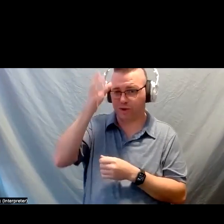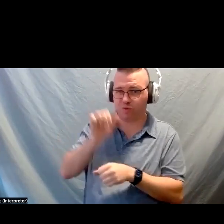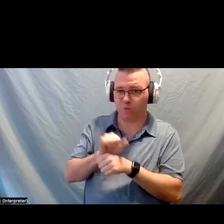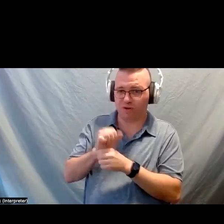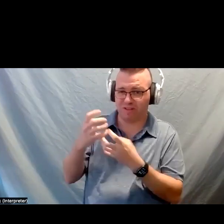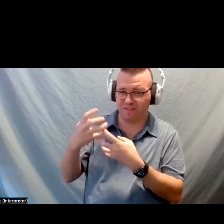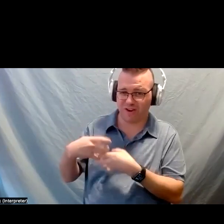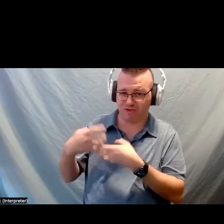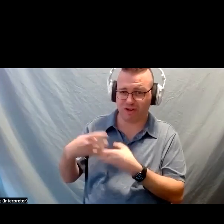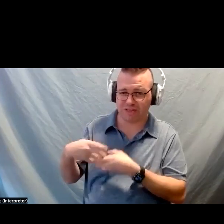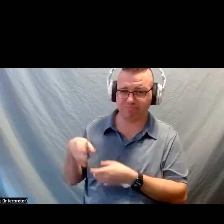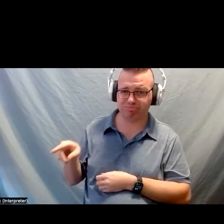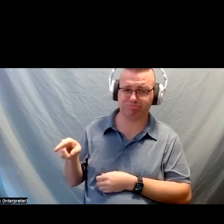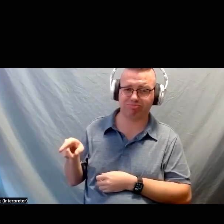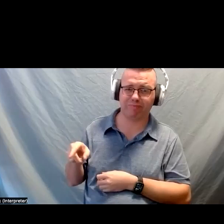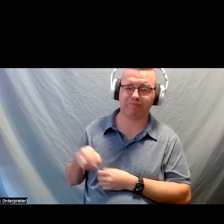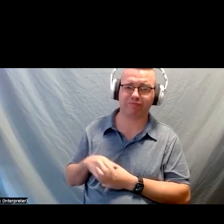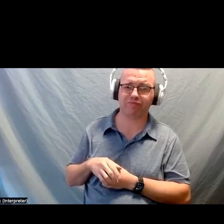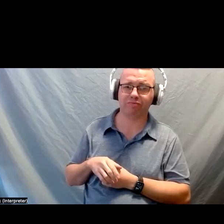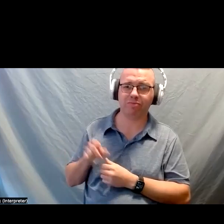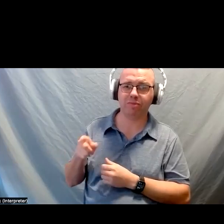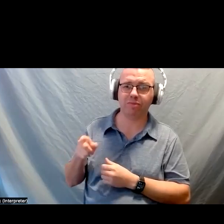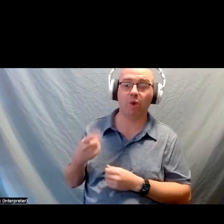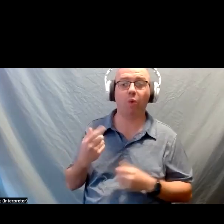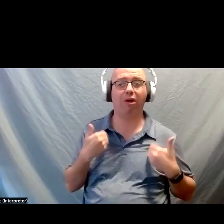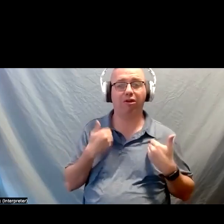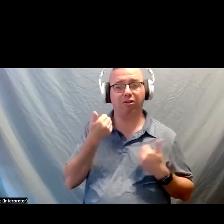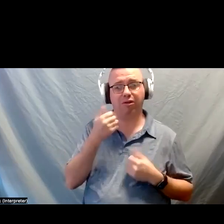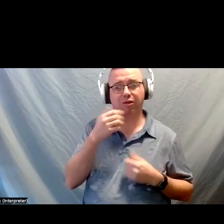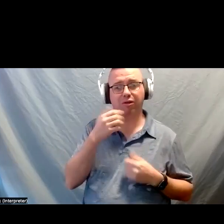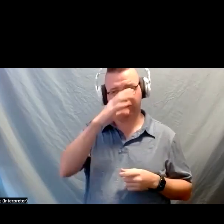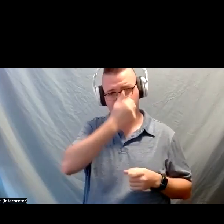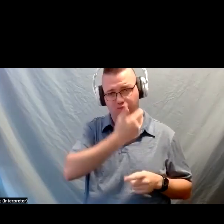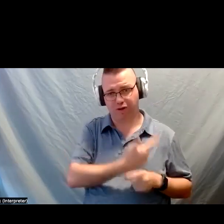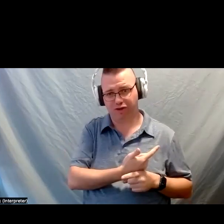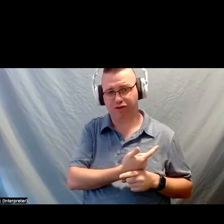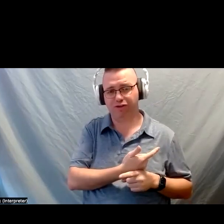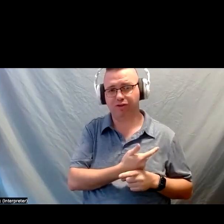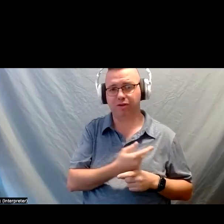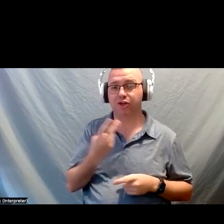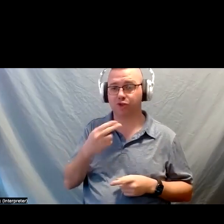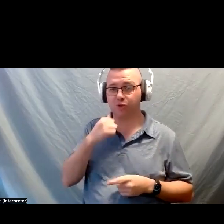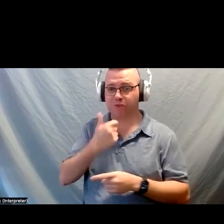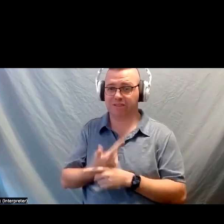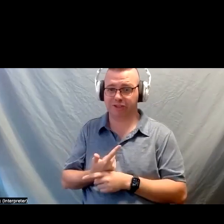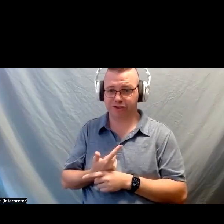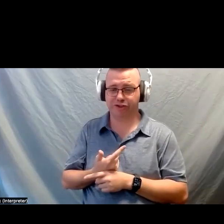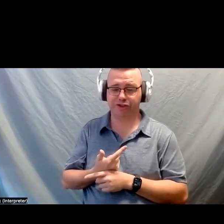factory workers. She had a younger brother, baby brother. She had two